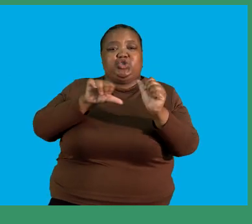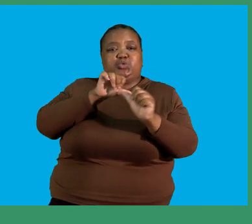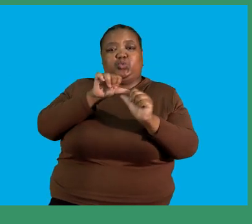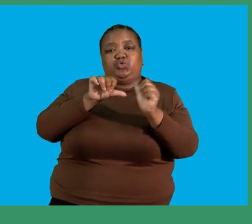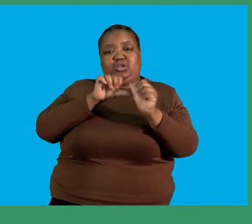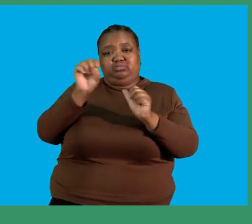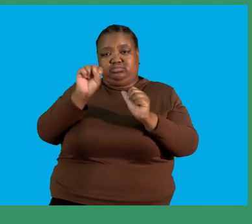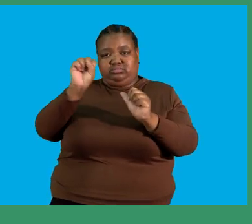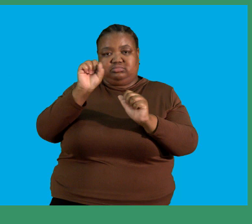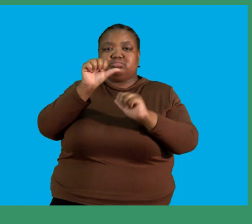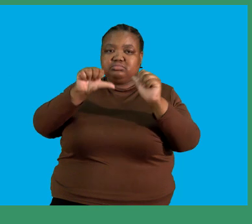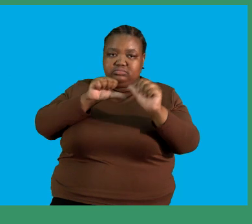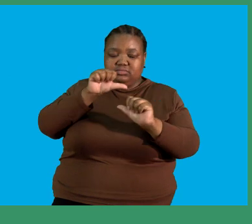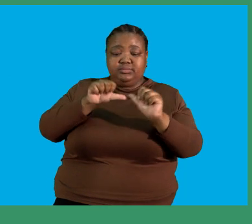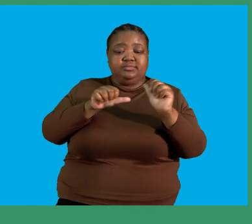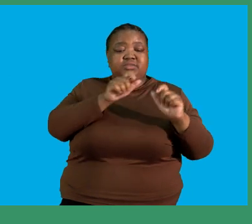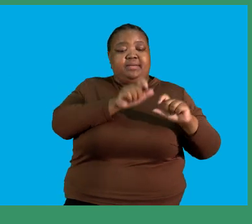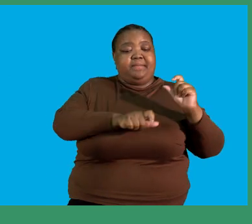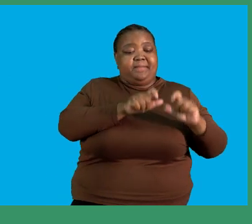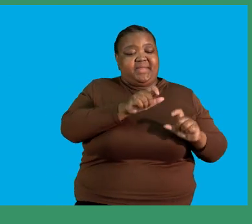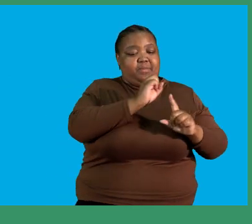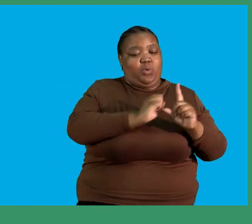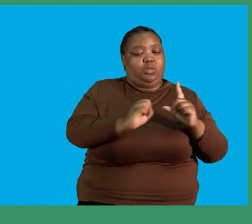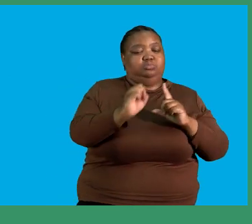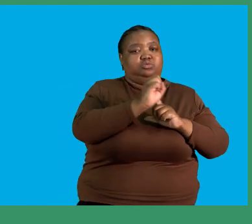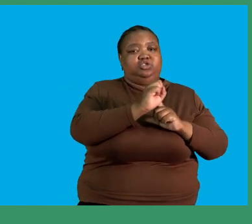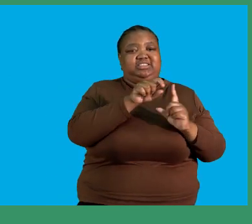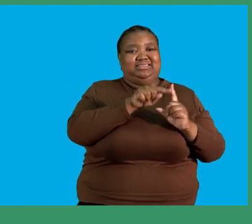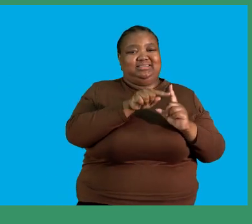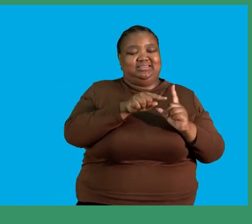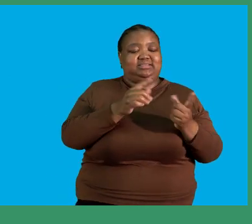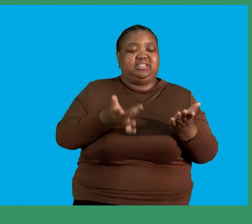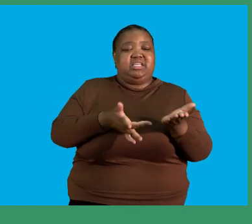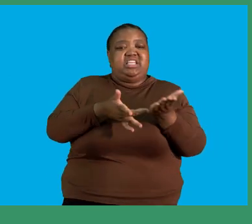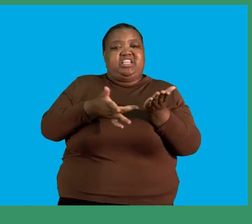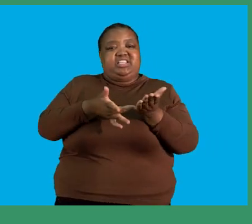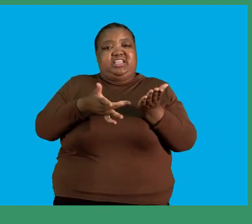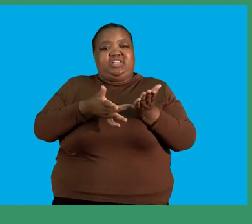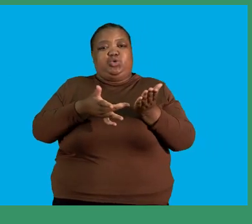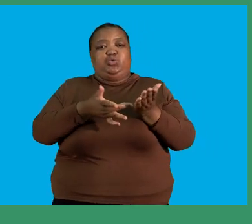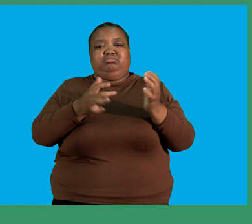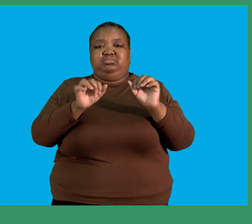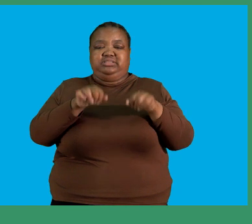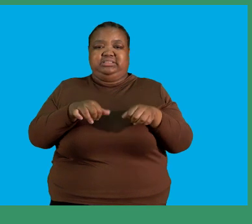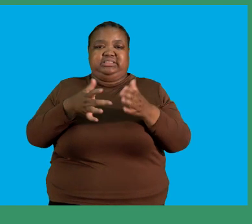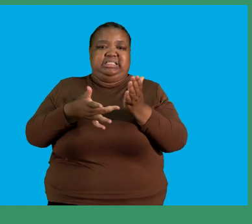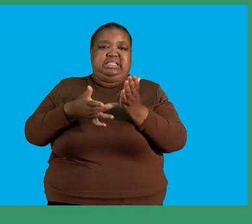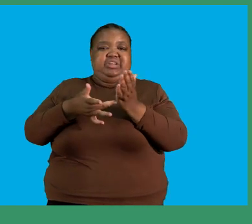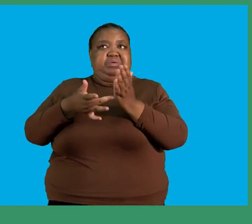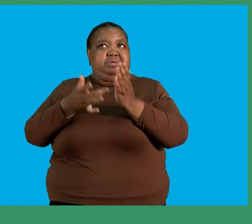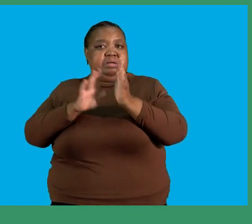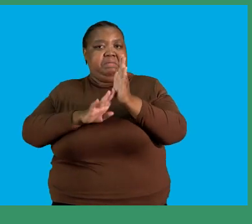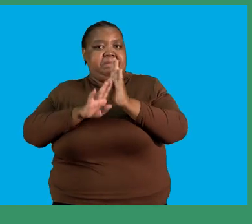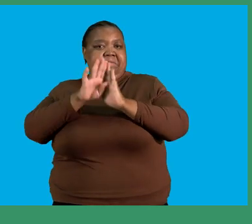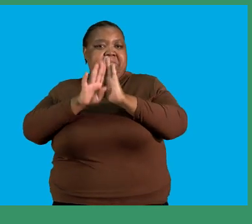social, which speaks to the people or the society. Then the technological speaks to the